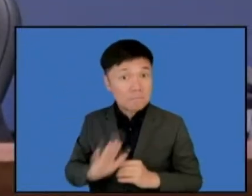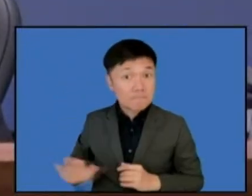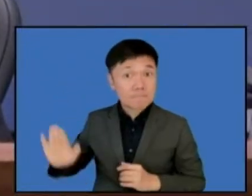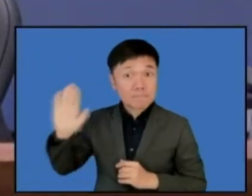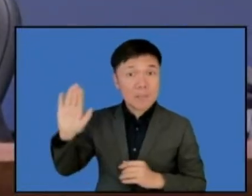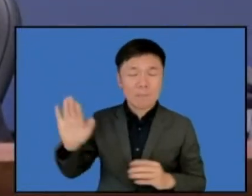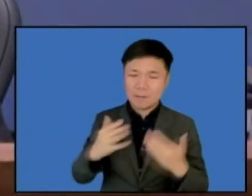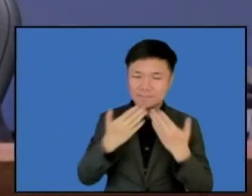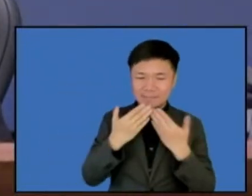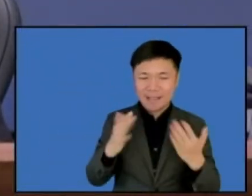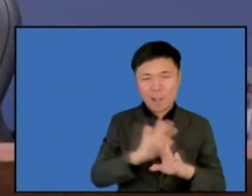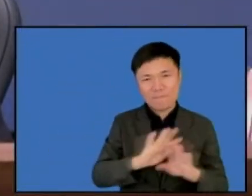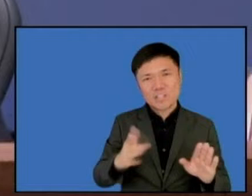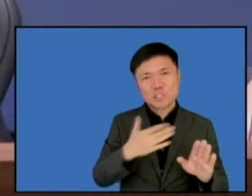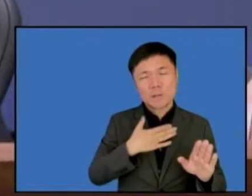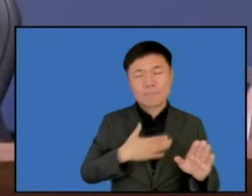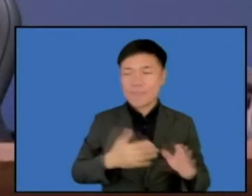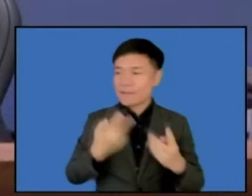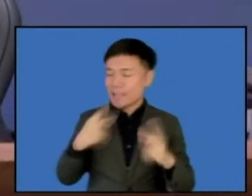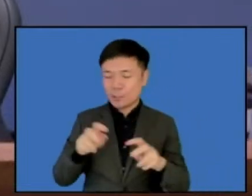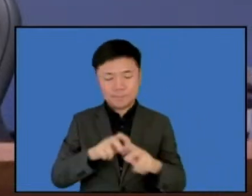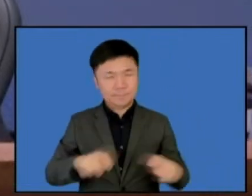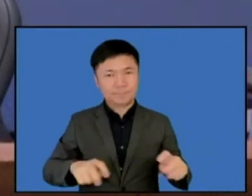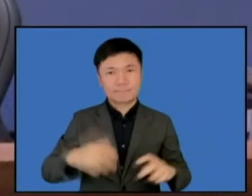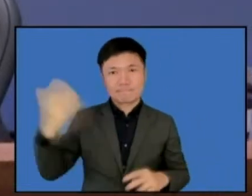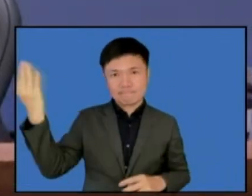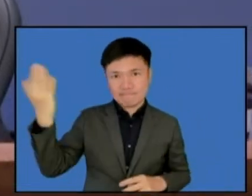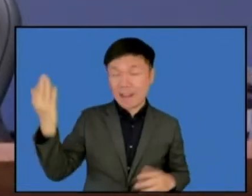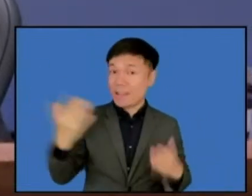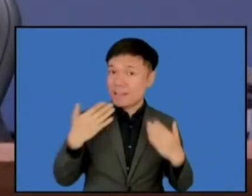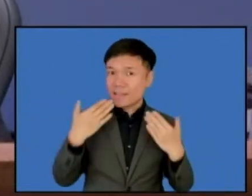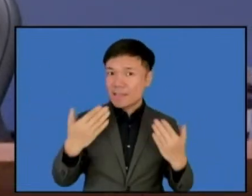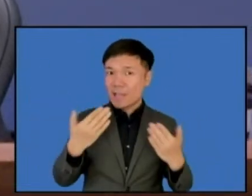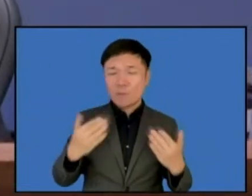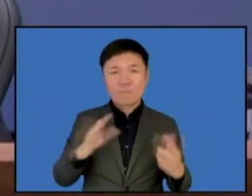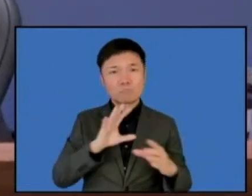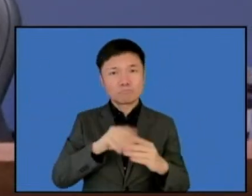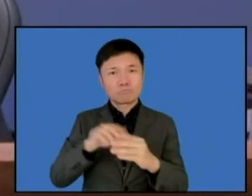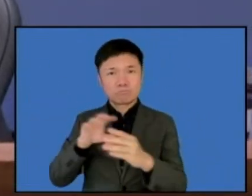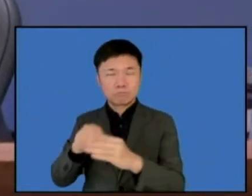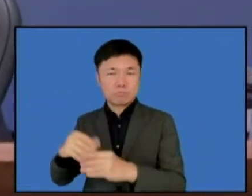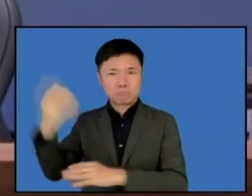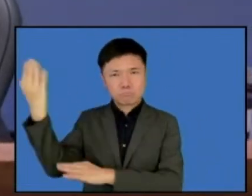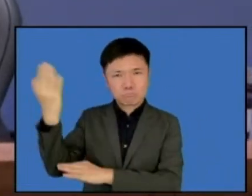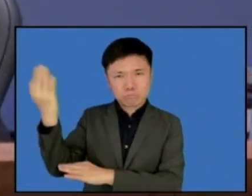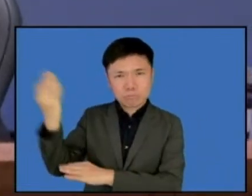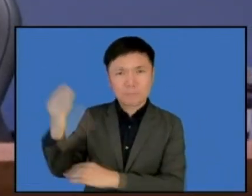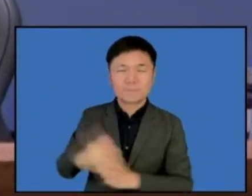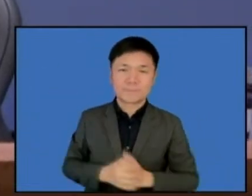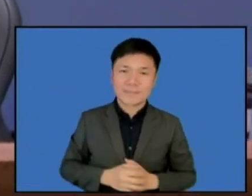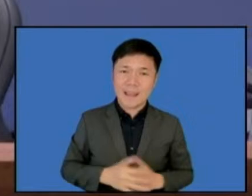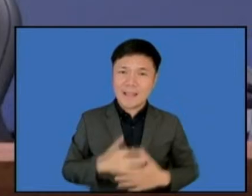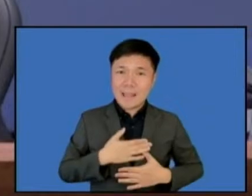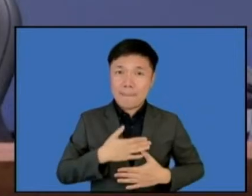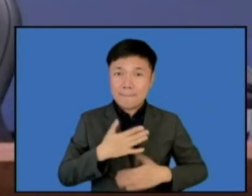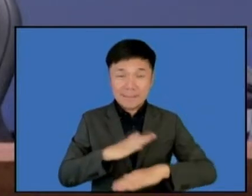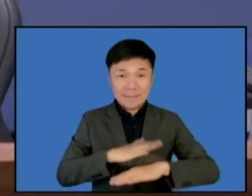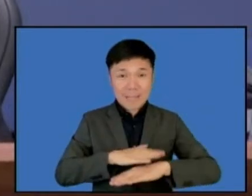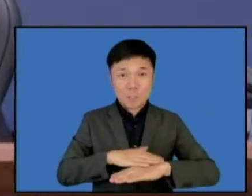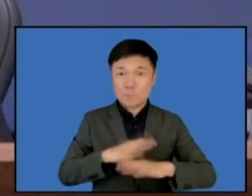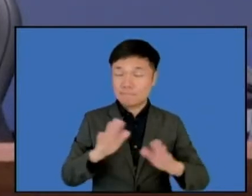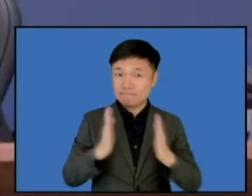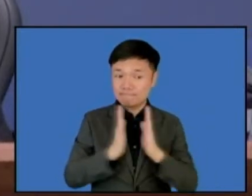to thank the moderator, panelists, and delegates for their active participation, and please respect the time